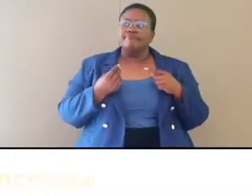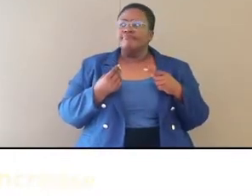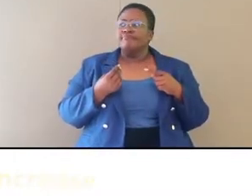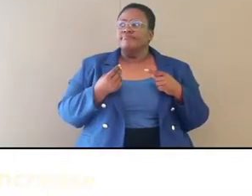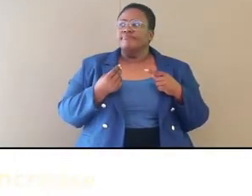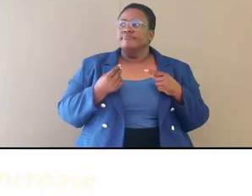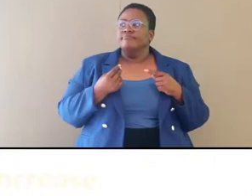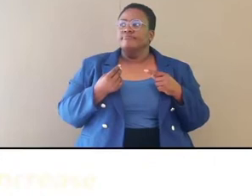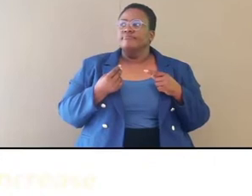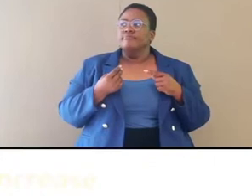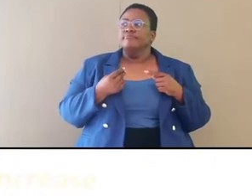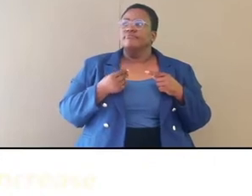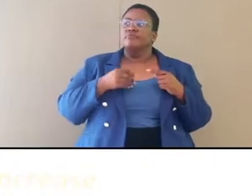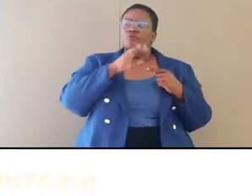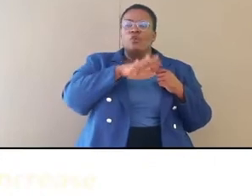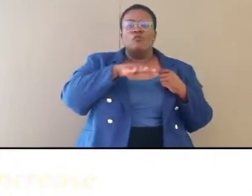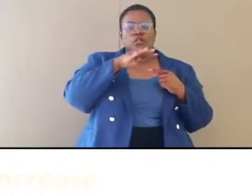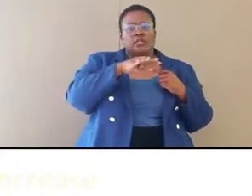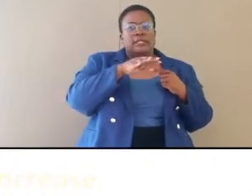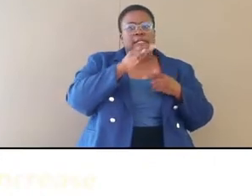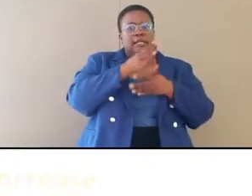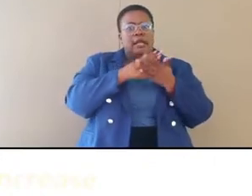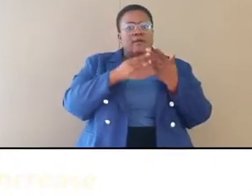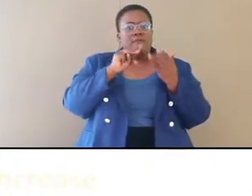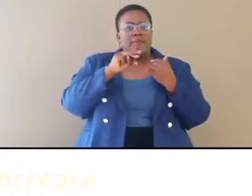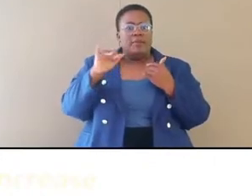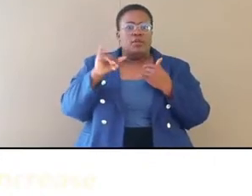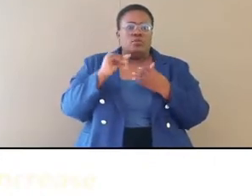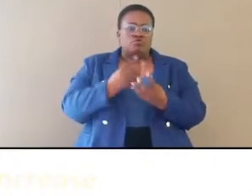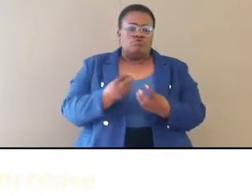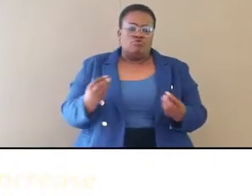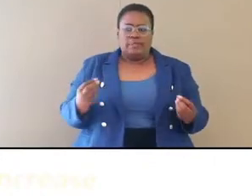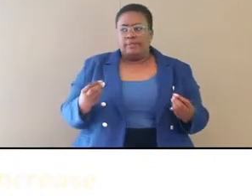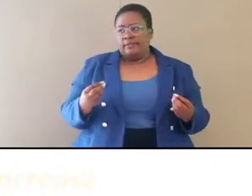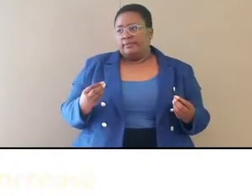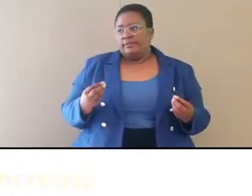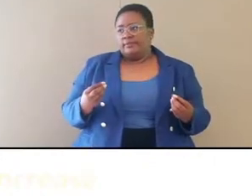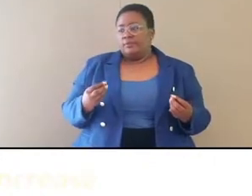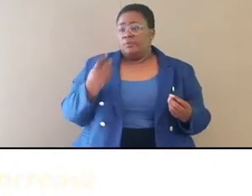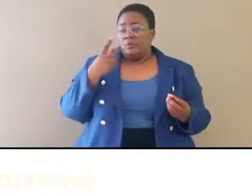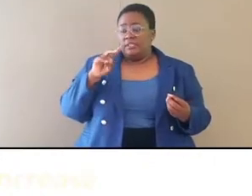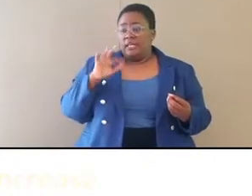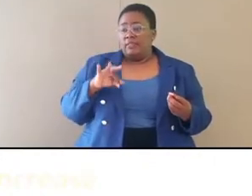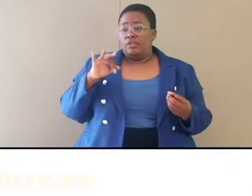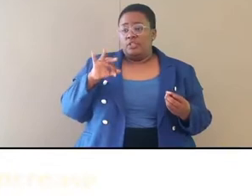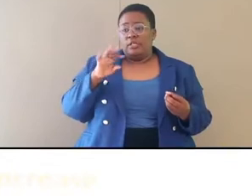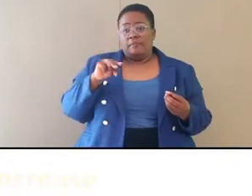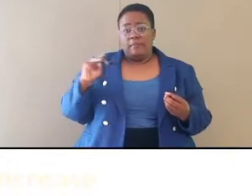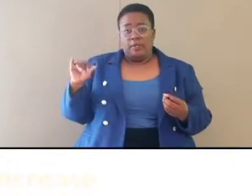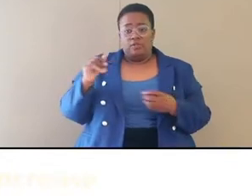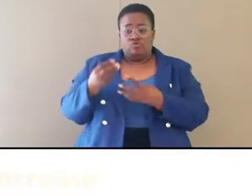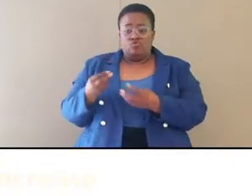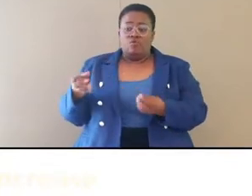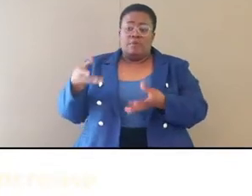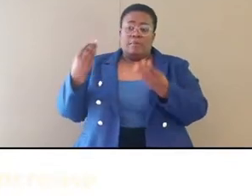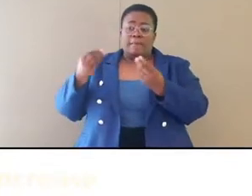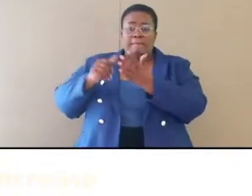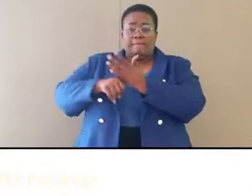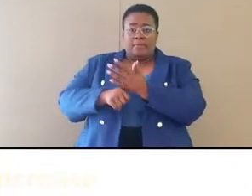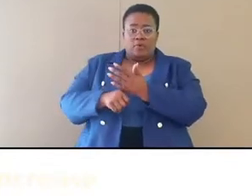are 14.5 million eligible children, and as we see, they're now 13 million children receiving the grant. This was